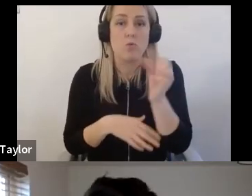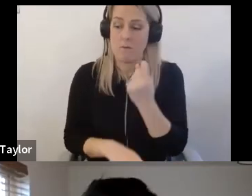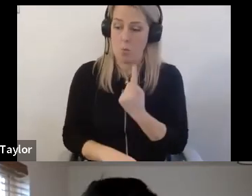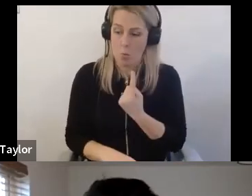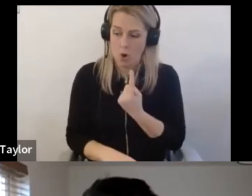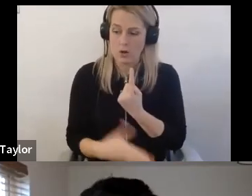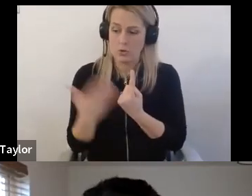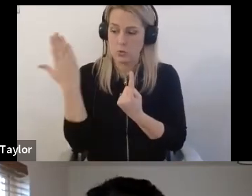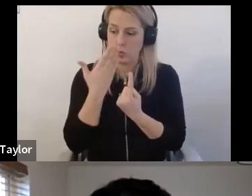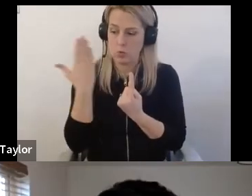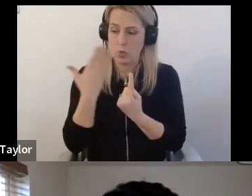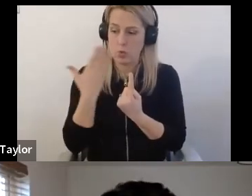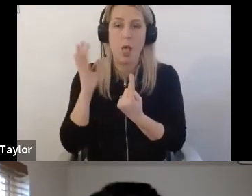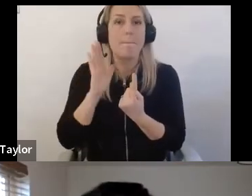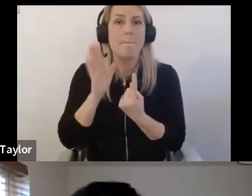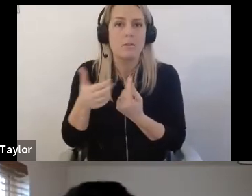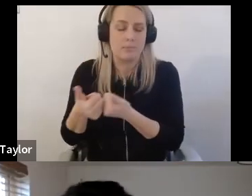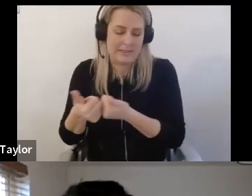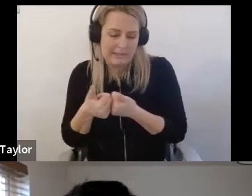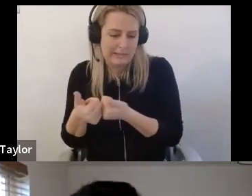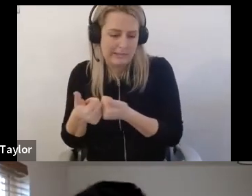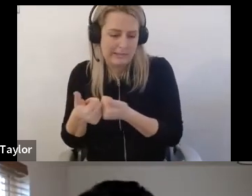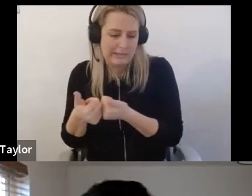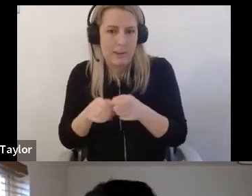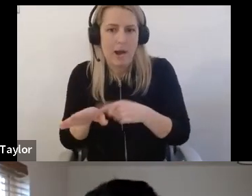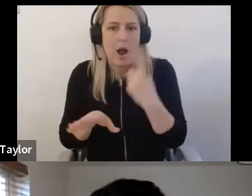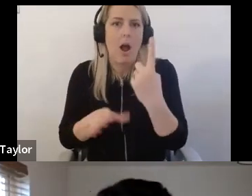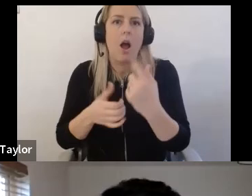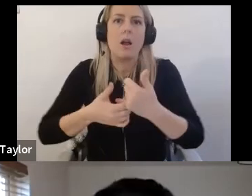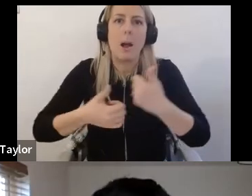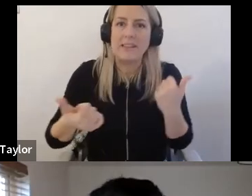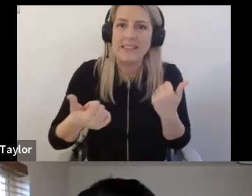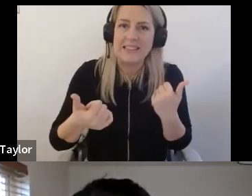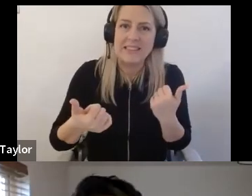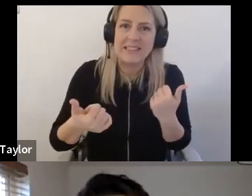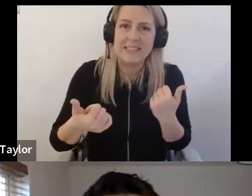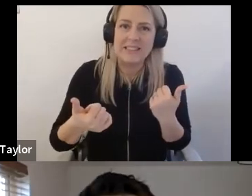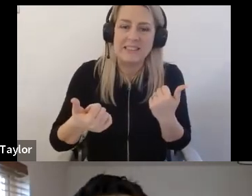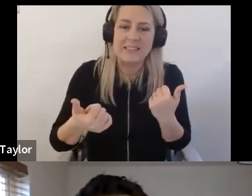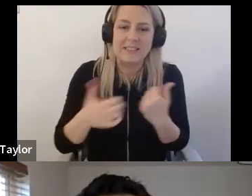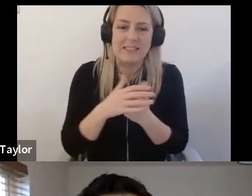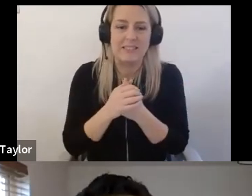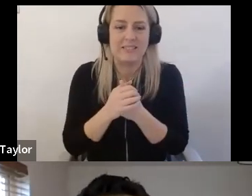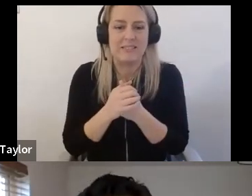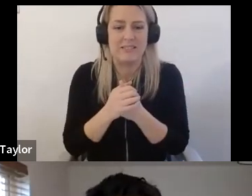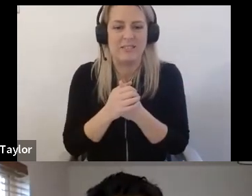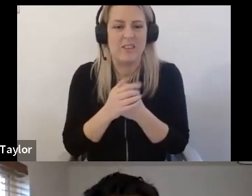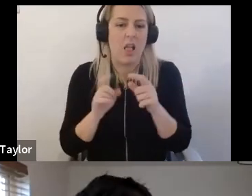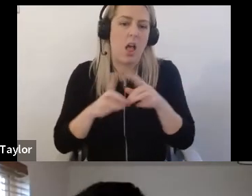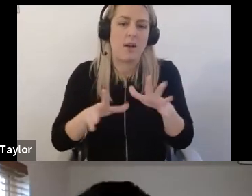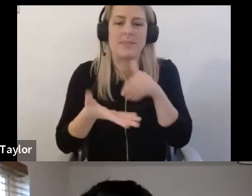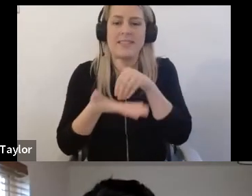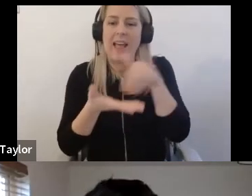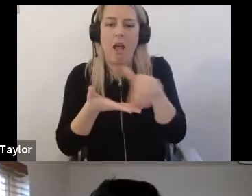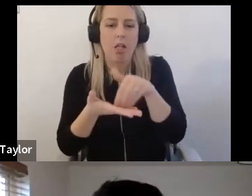has to be serviced by a company in terms of a sales guy and support staff, and it pushes costs up, and that pushes the costs of